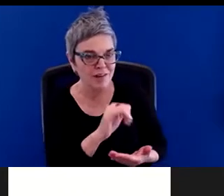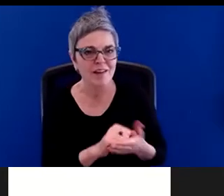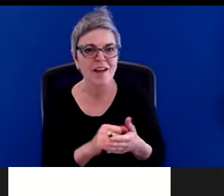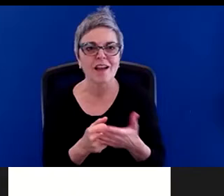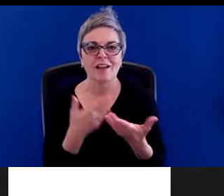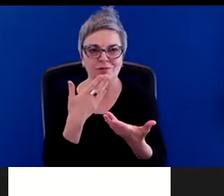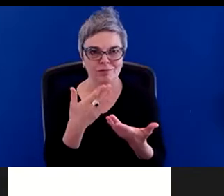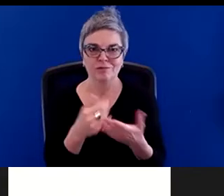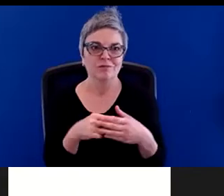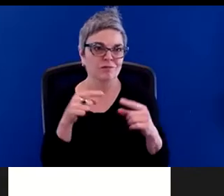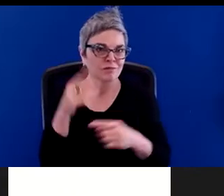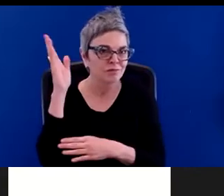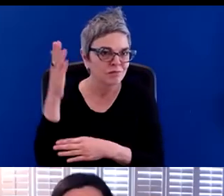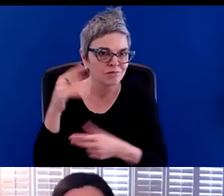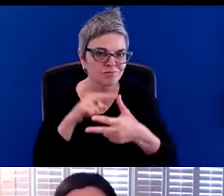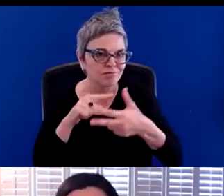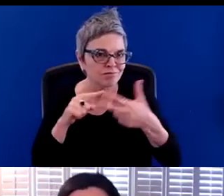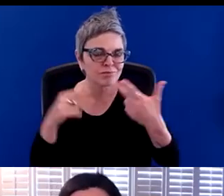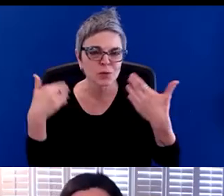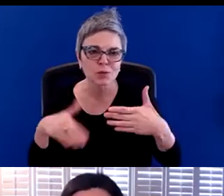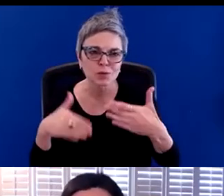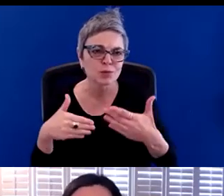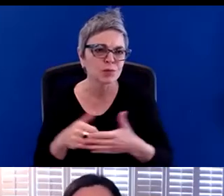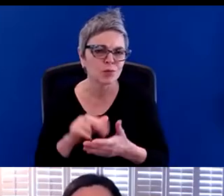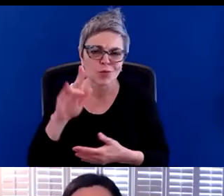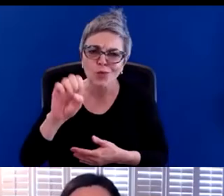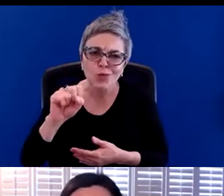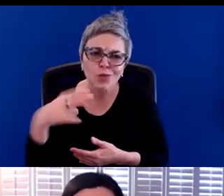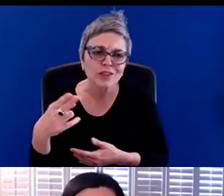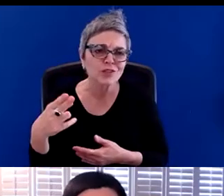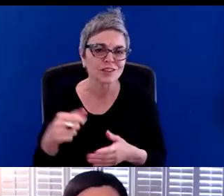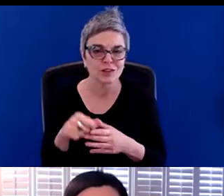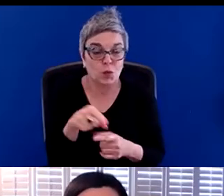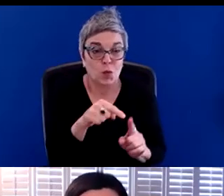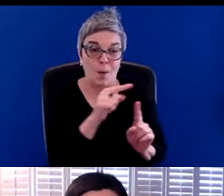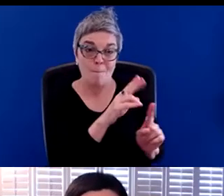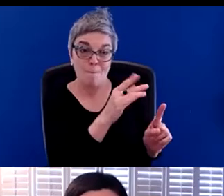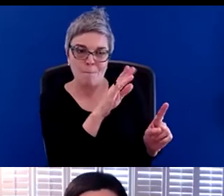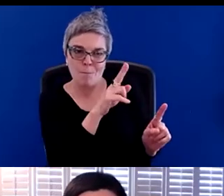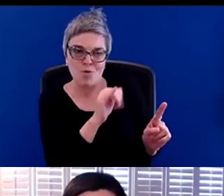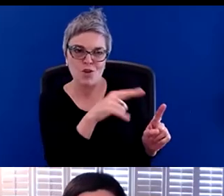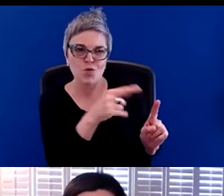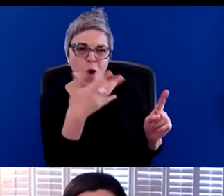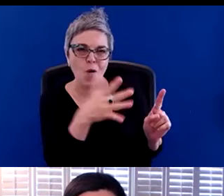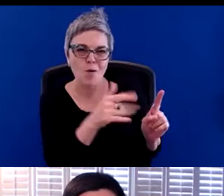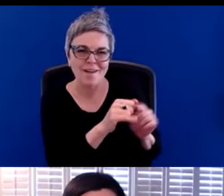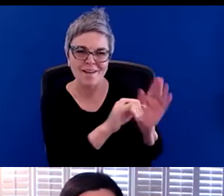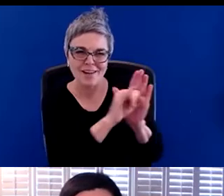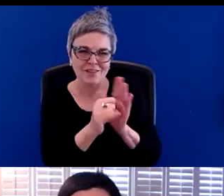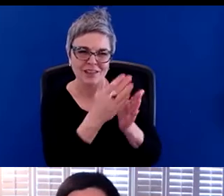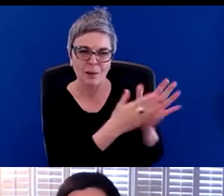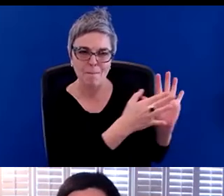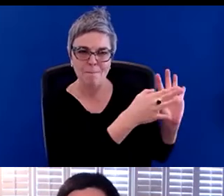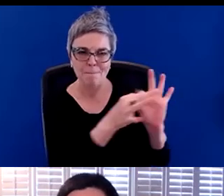started to identify some through lines in this work, and I'm excited to dig in a little bit more and kind of start a